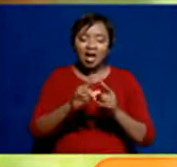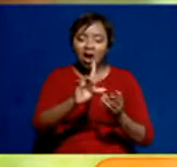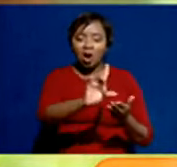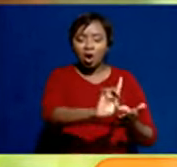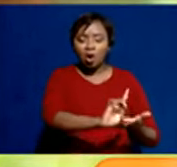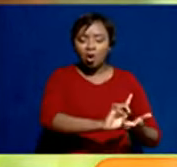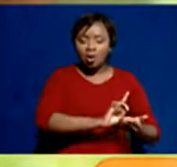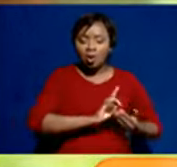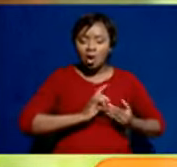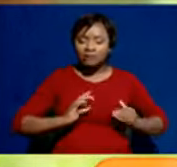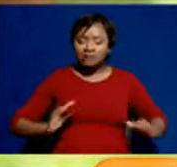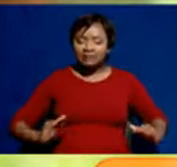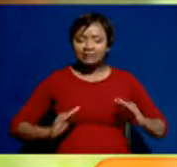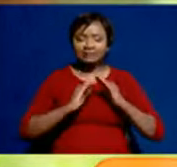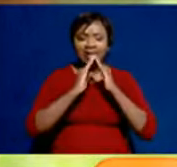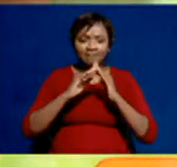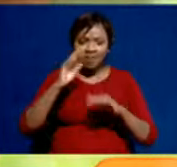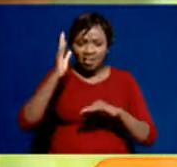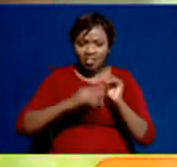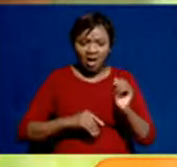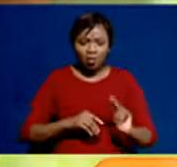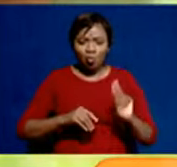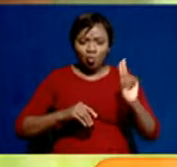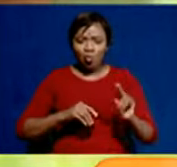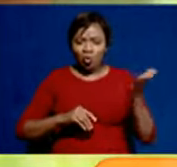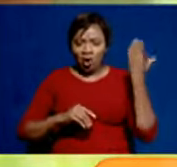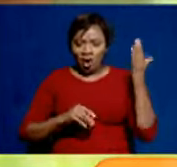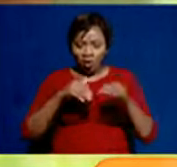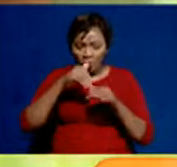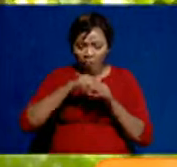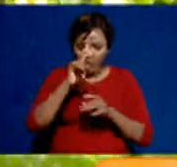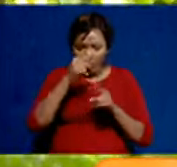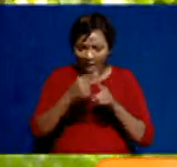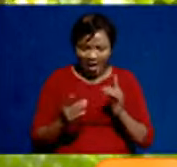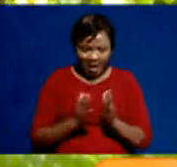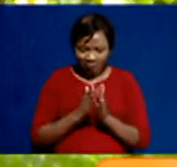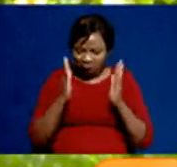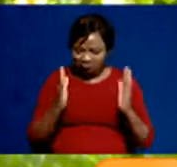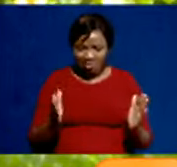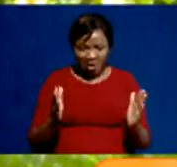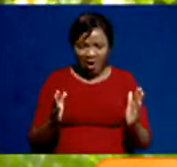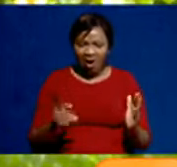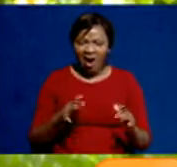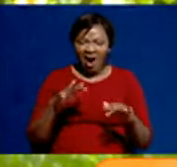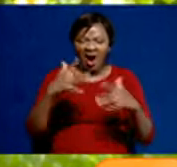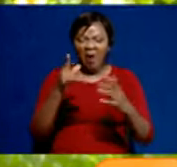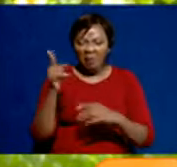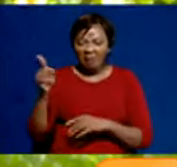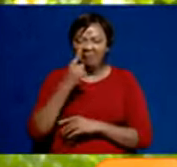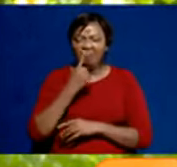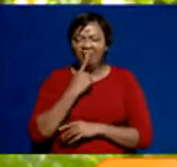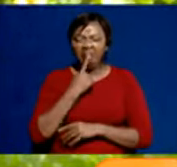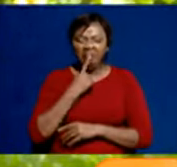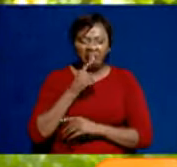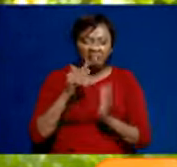his predecessor borrowed within a year. So he can't talk about the ills if he's multiplying them. What do you say he has